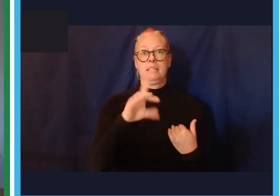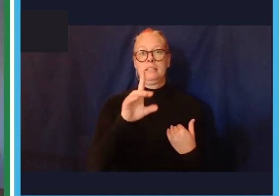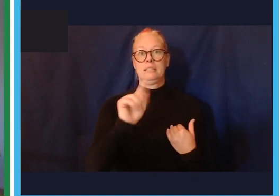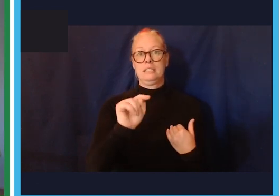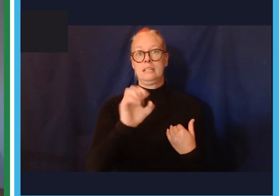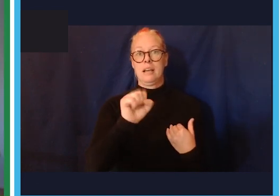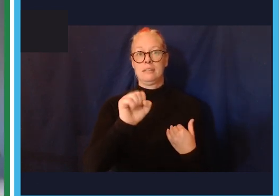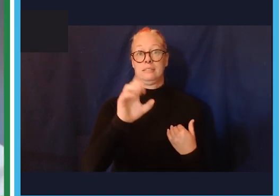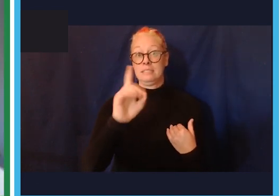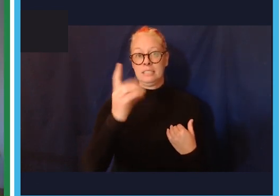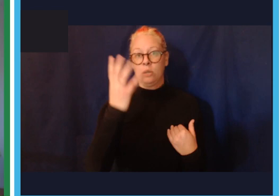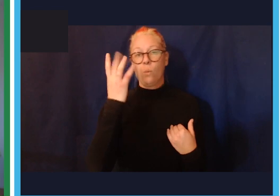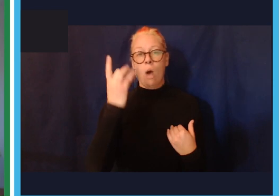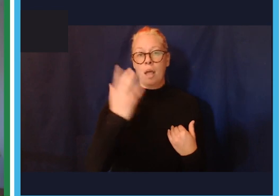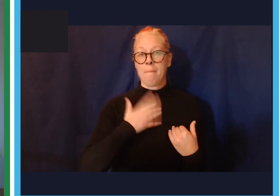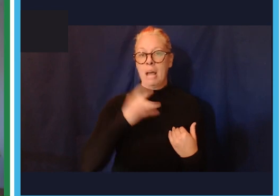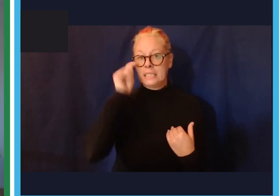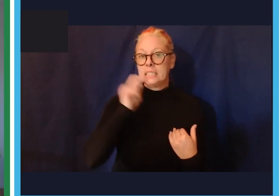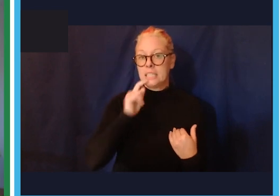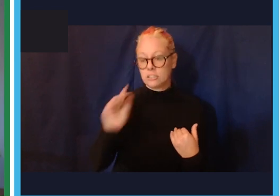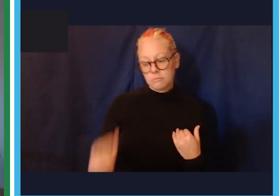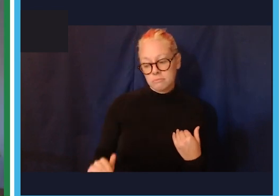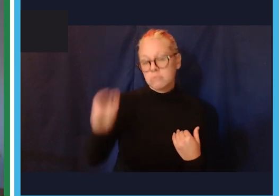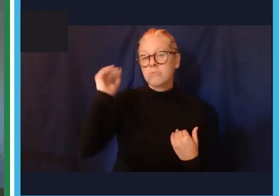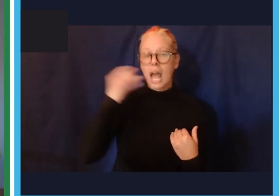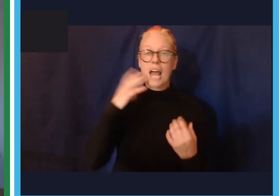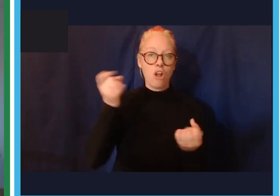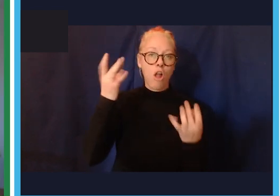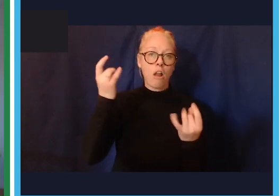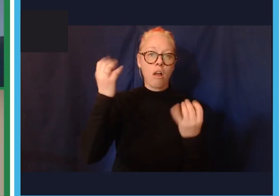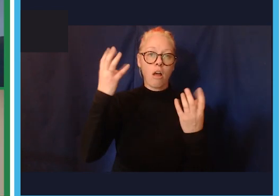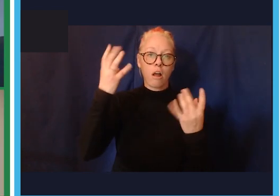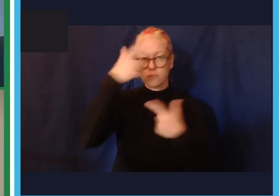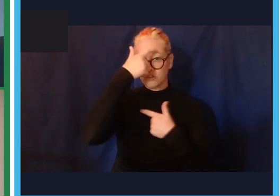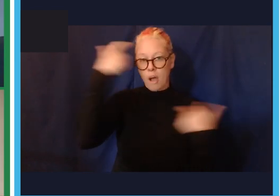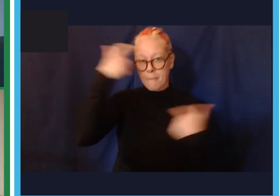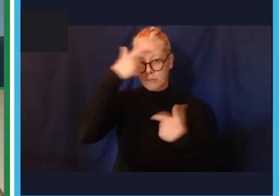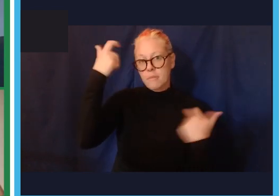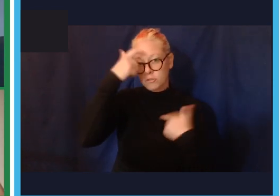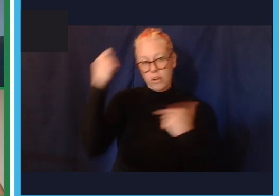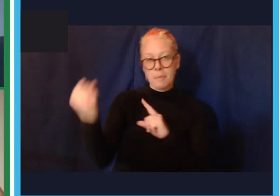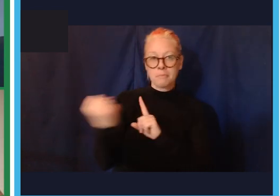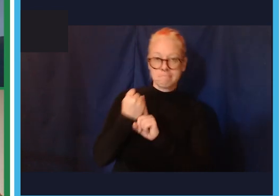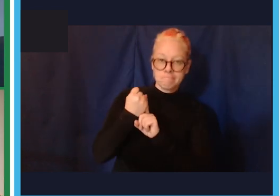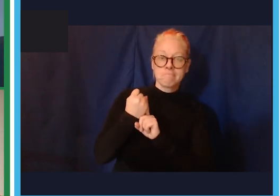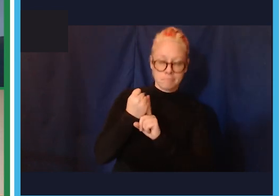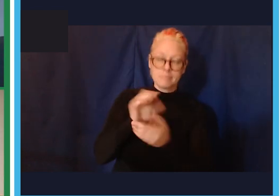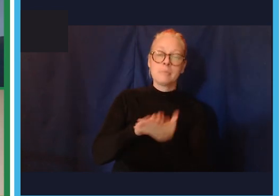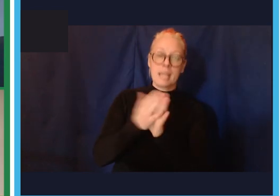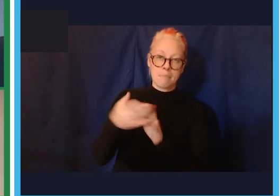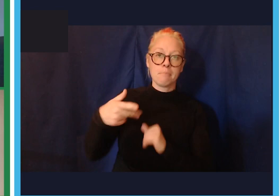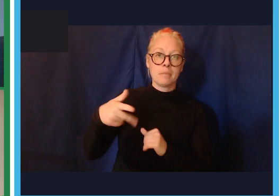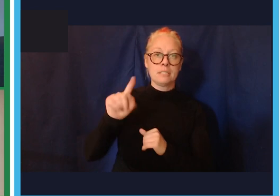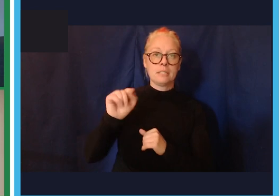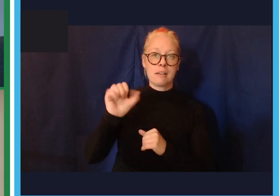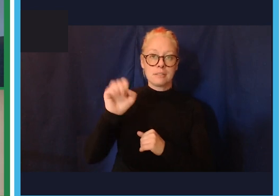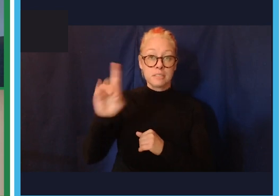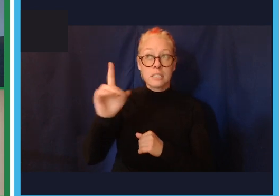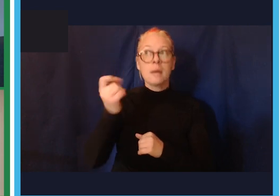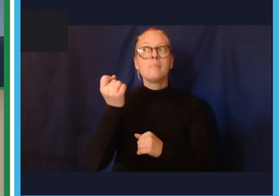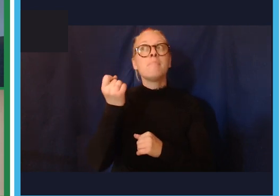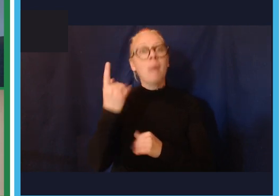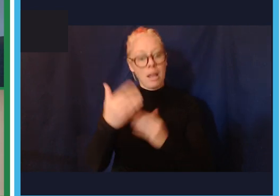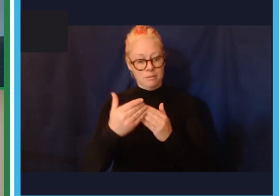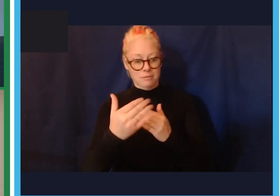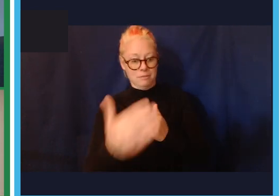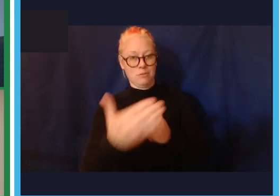I would say realistically, I'm happy with the human that I am now, and certainly happy that I was able to take those